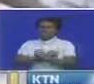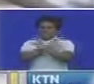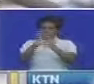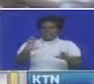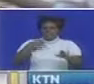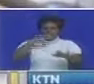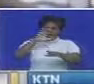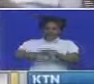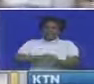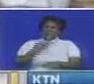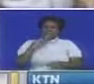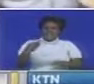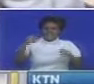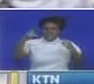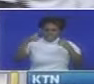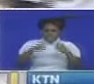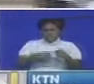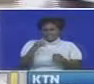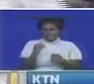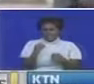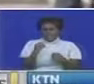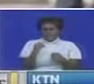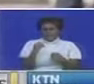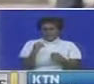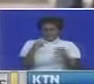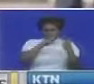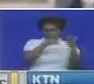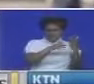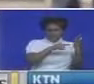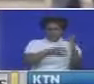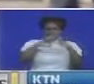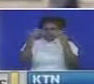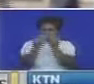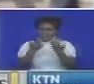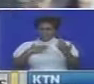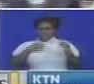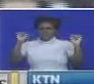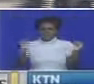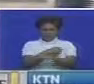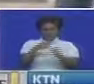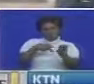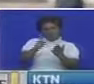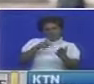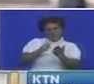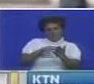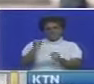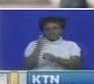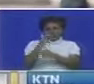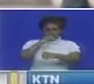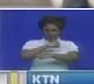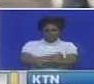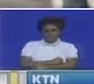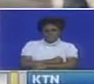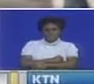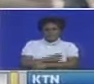got 360 marks in KCP. My family could not be able to pay for me for my secondary